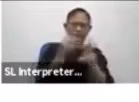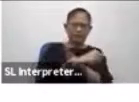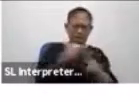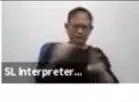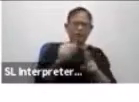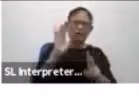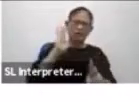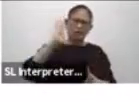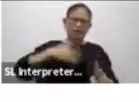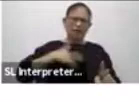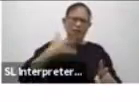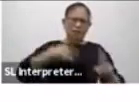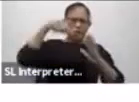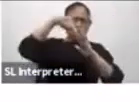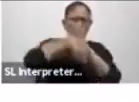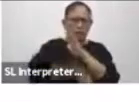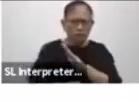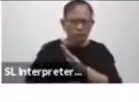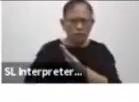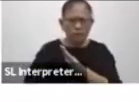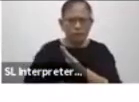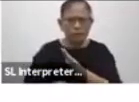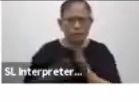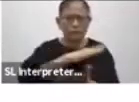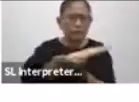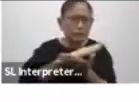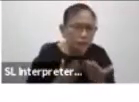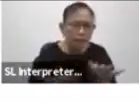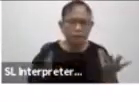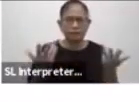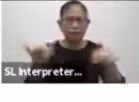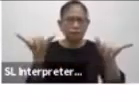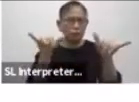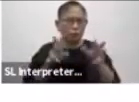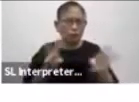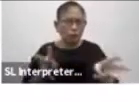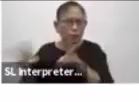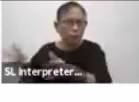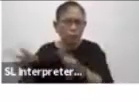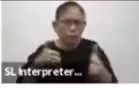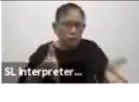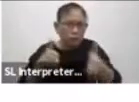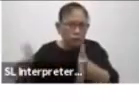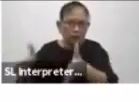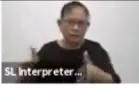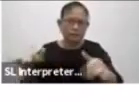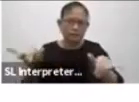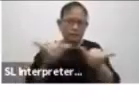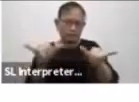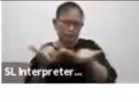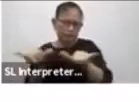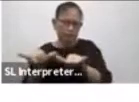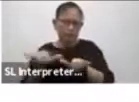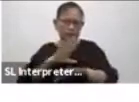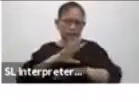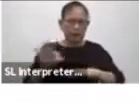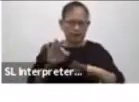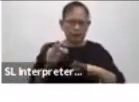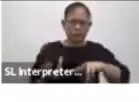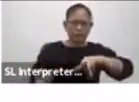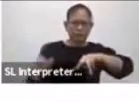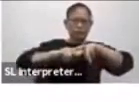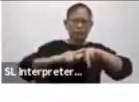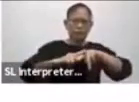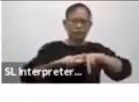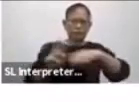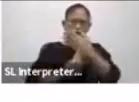inequalities. Several of the measures deemed necessary to control the spread of violence are not only increasing the risk of exposure to GBV for women